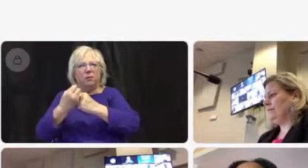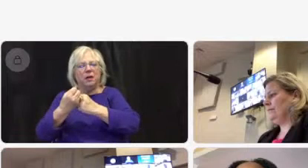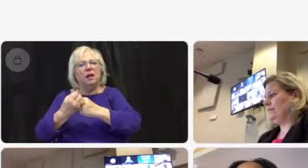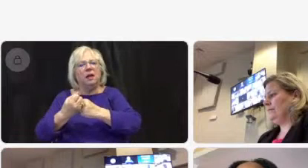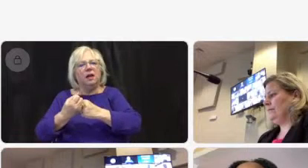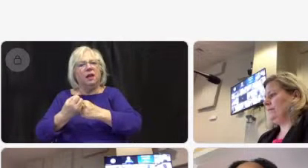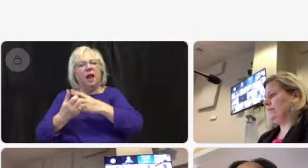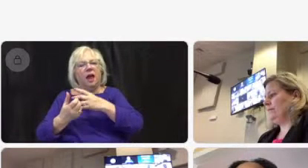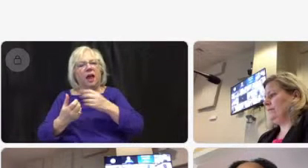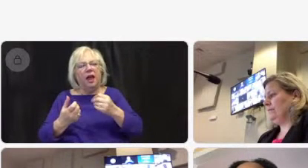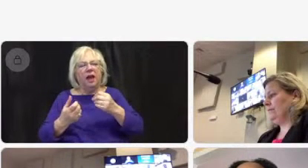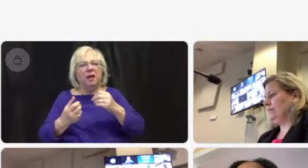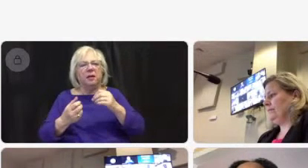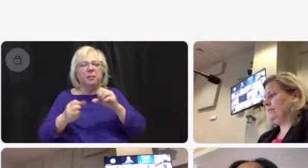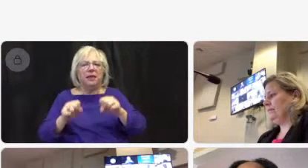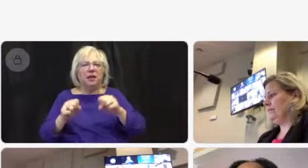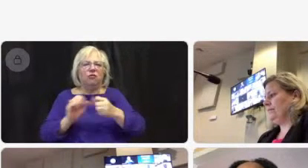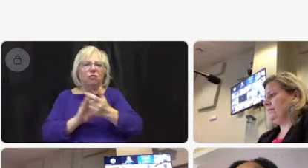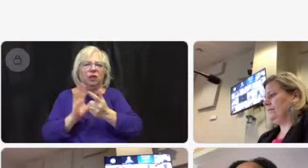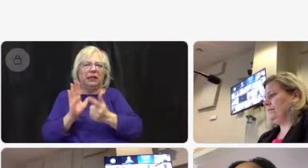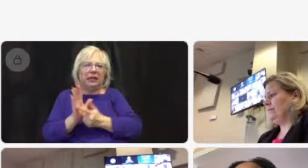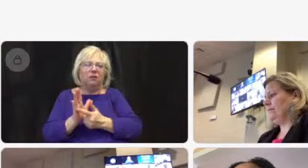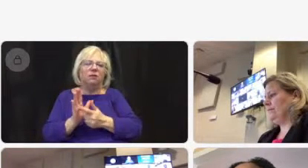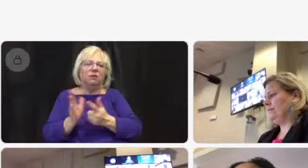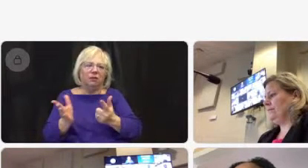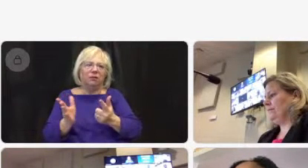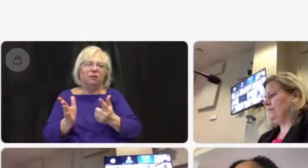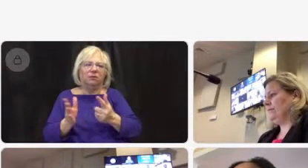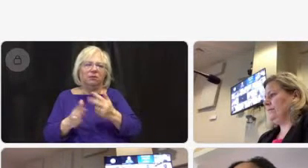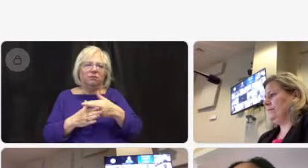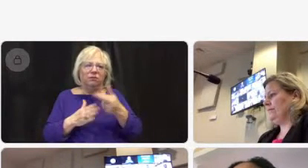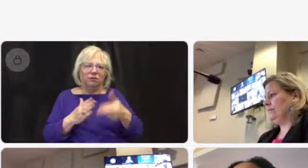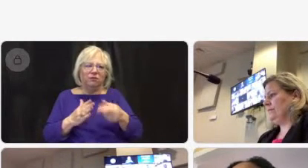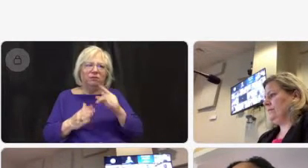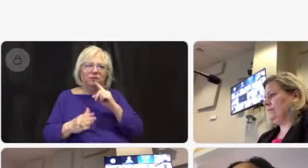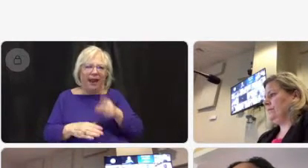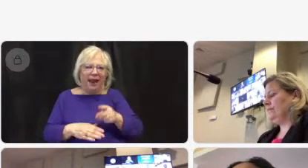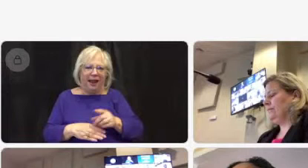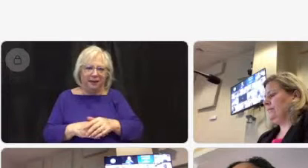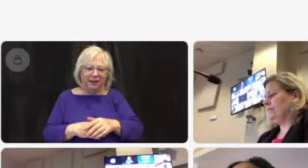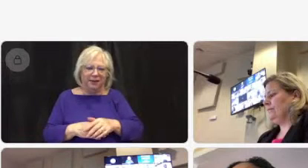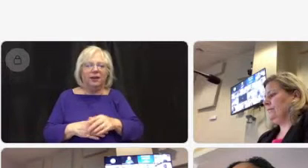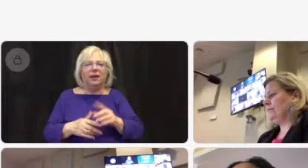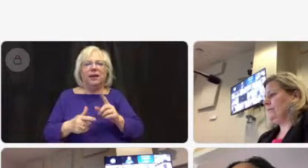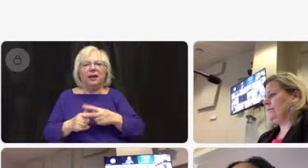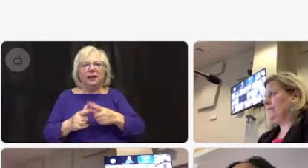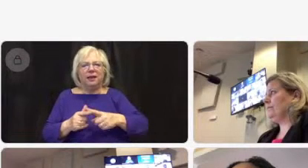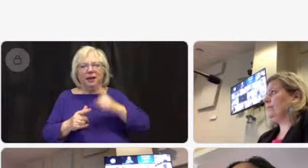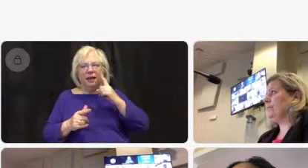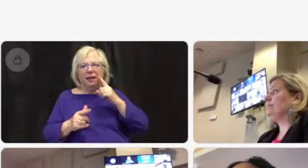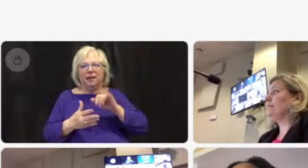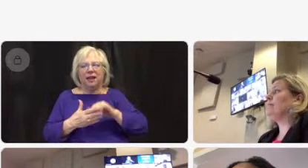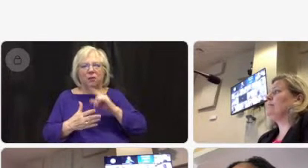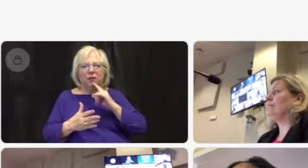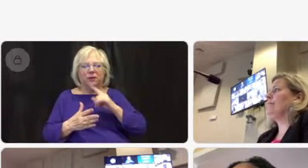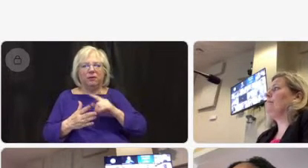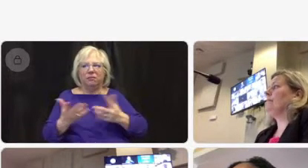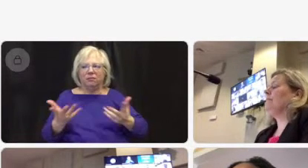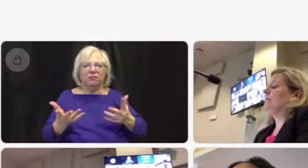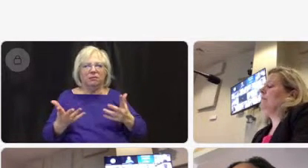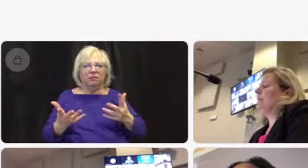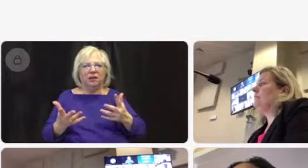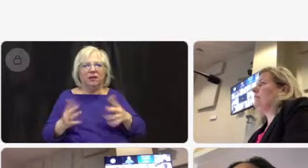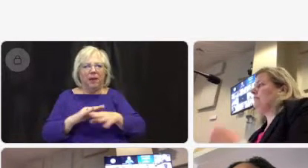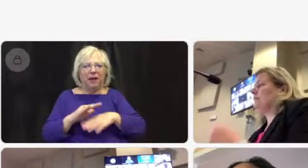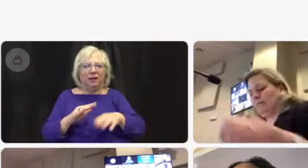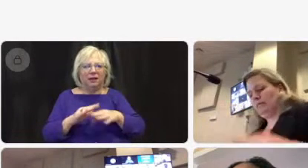and potential legal realities from that standpoint. And then I think that was kind of majority, that's